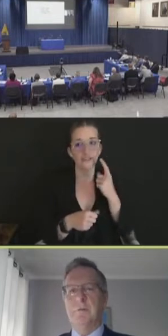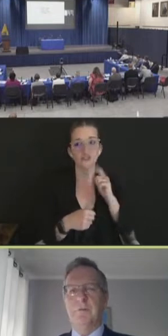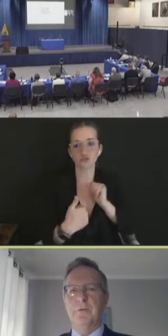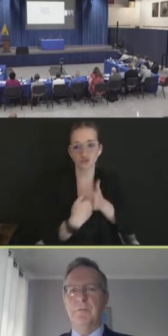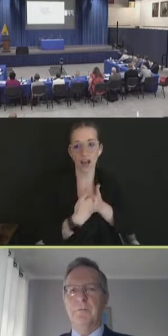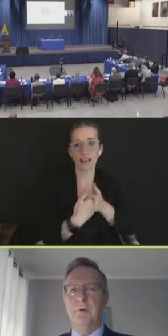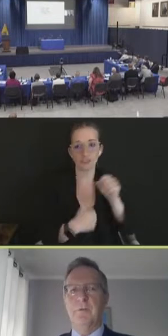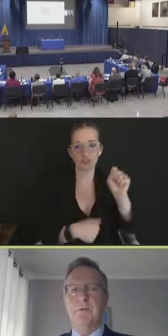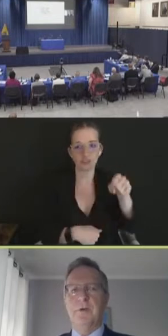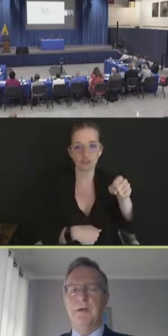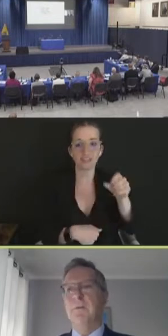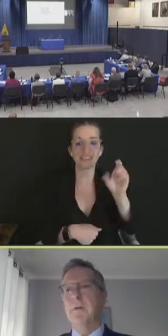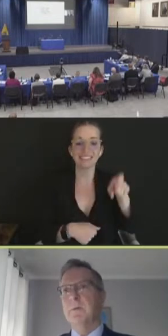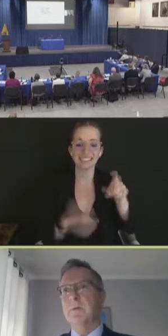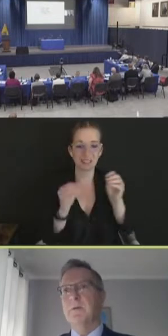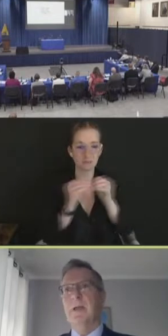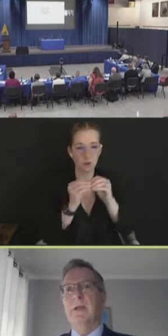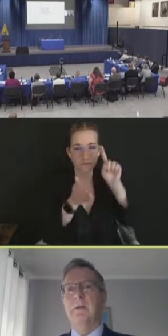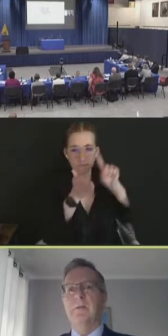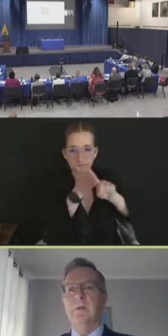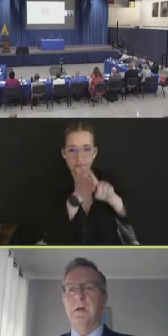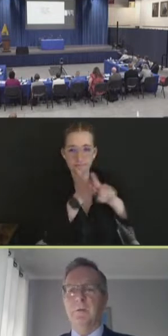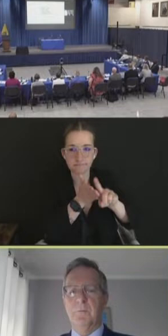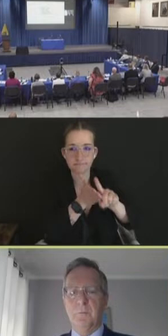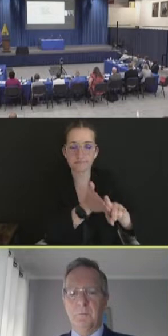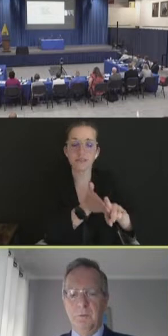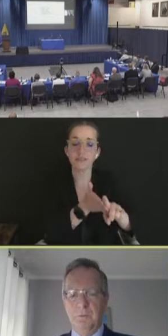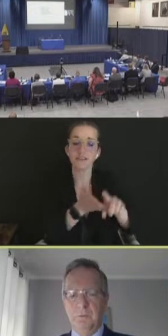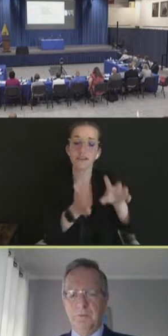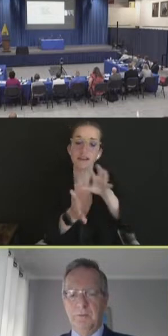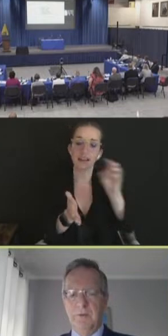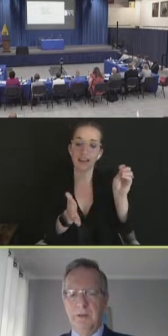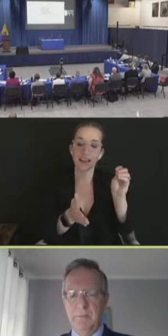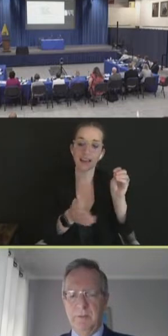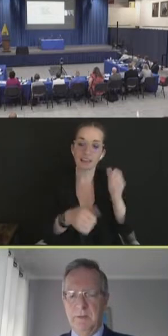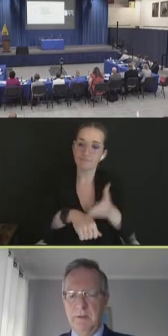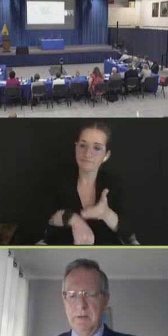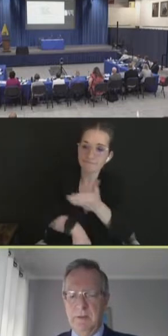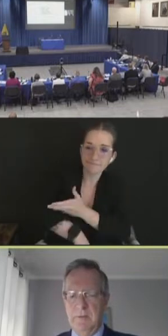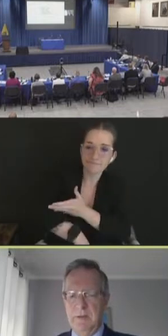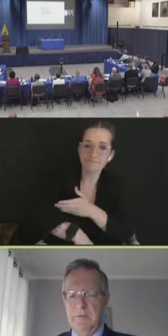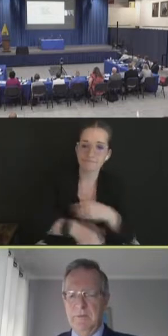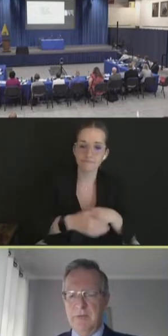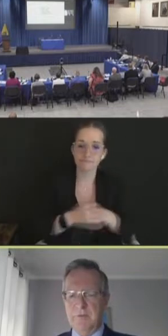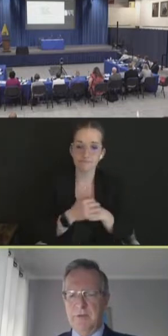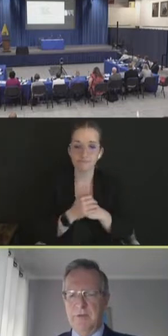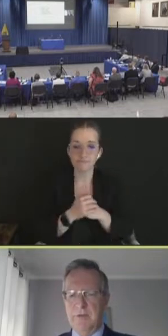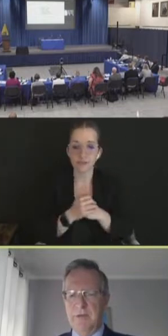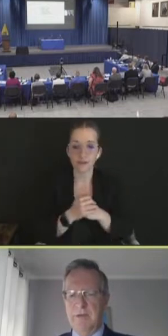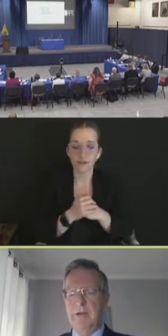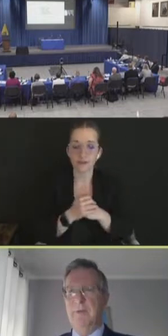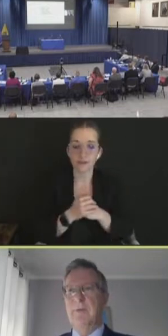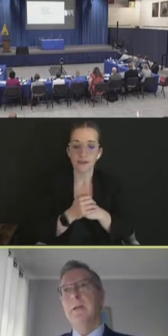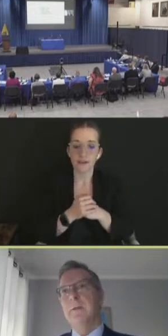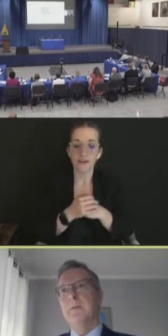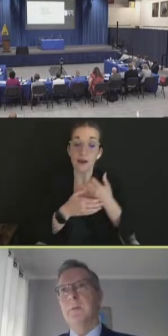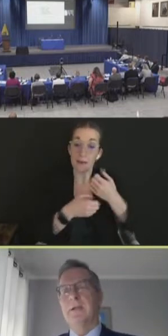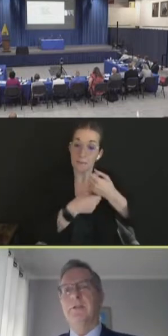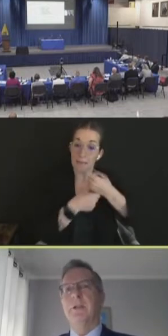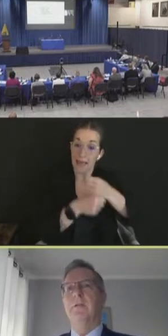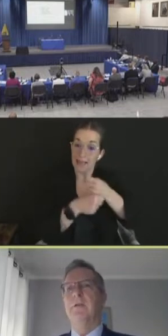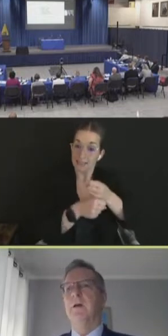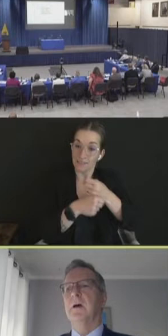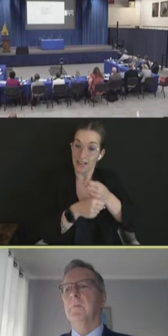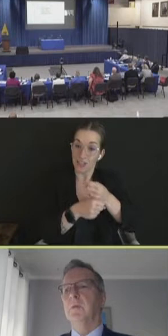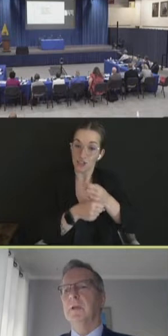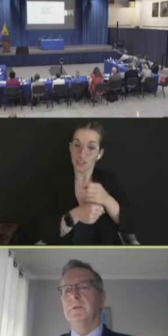of further both investment and research and development. Manufacturing and supply